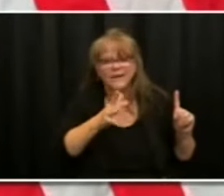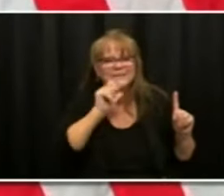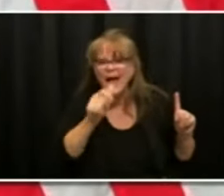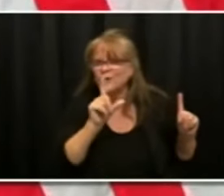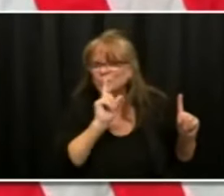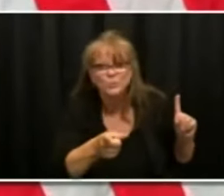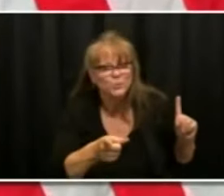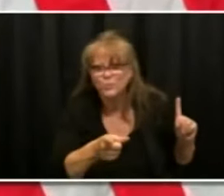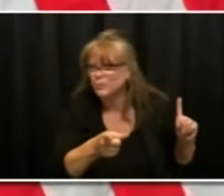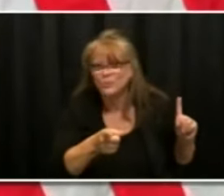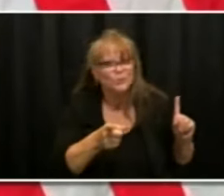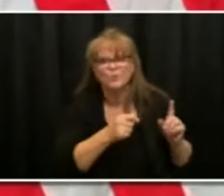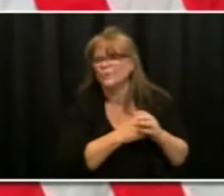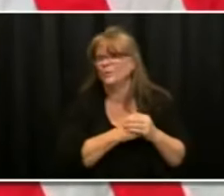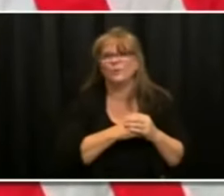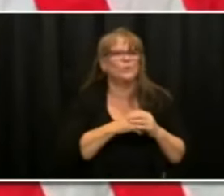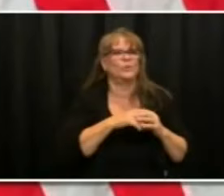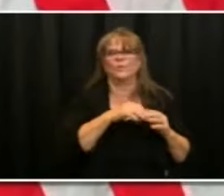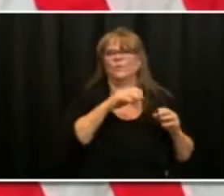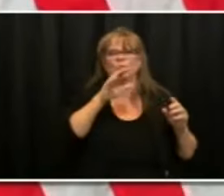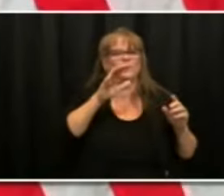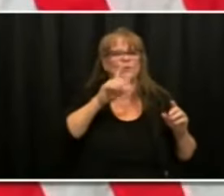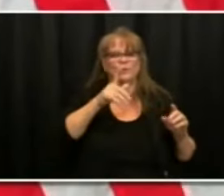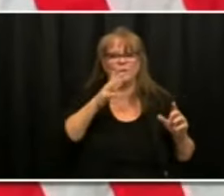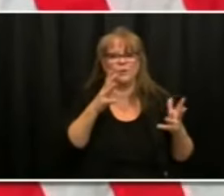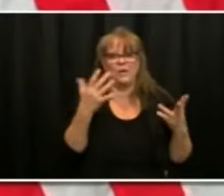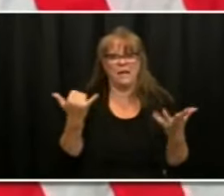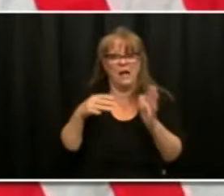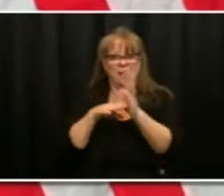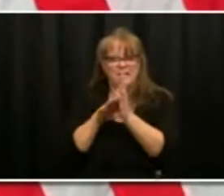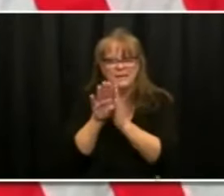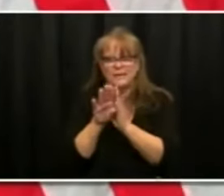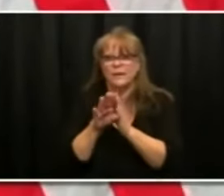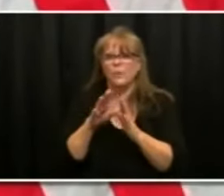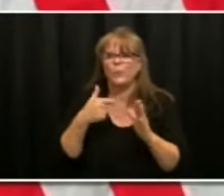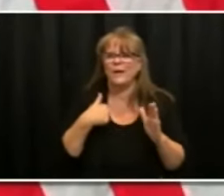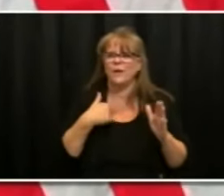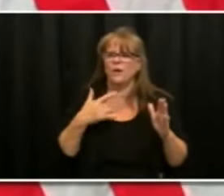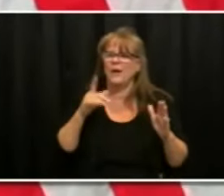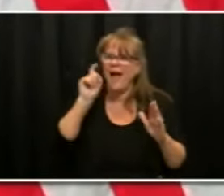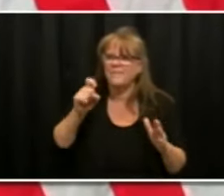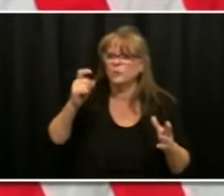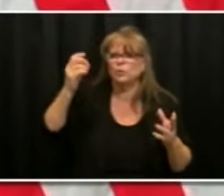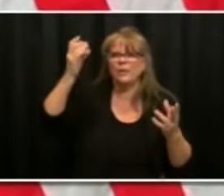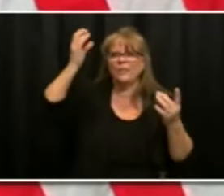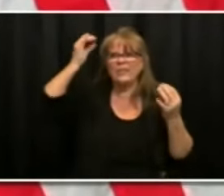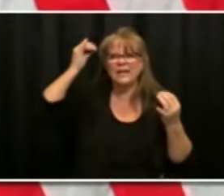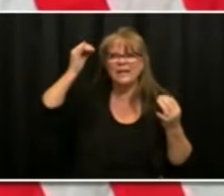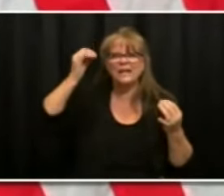levels, but we also aren't doing well enough. We need to live like we lived in July, if you recall, over summer.